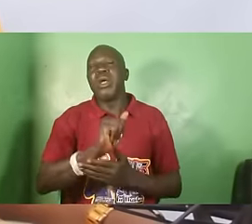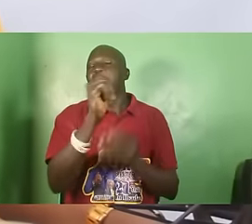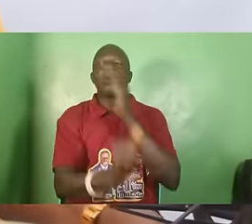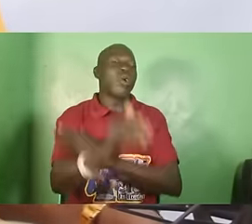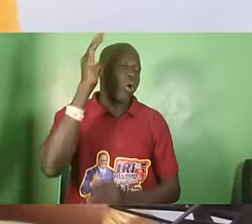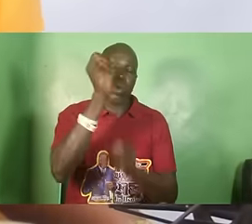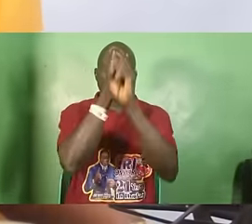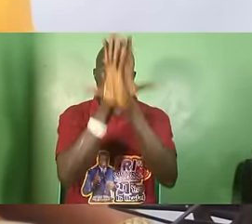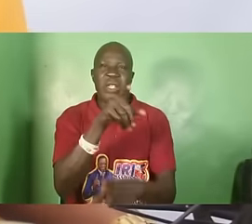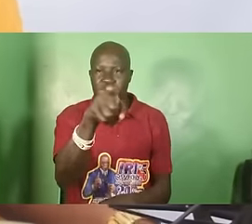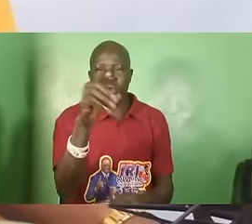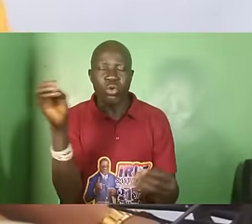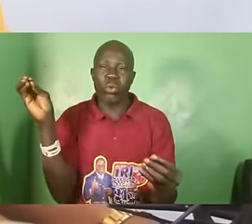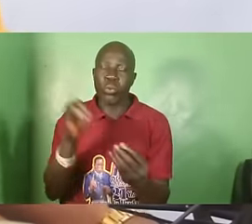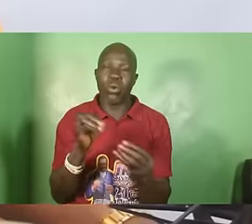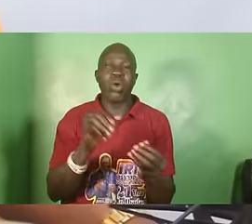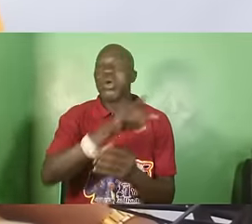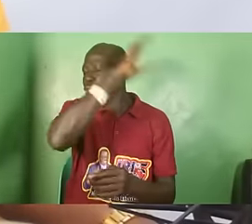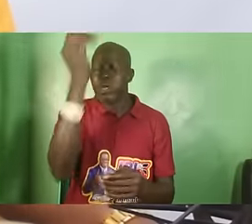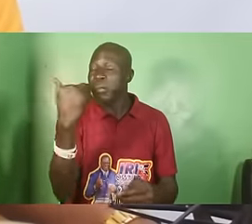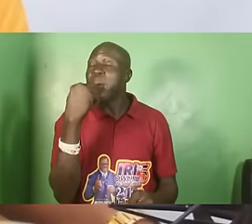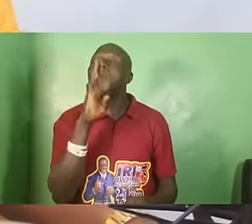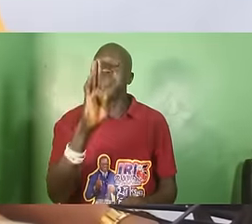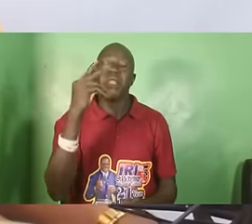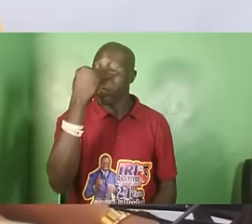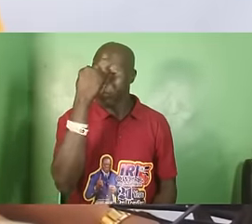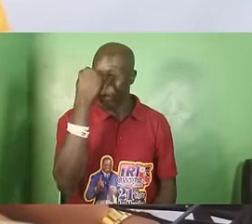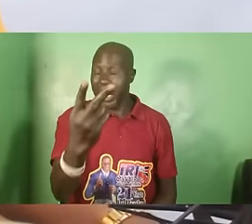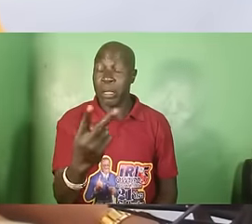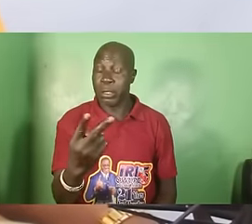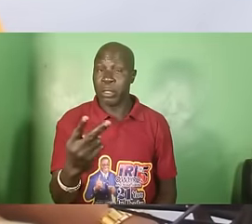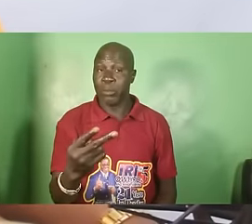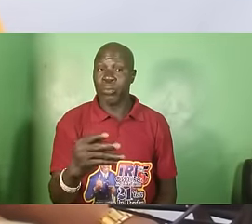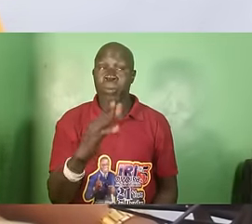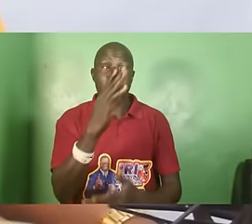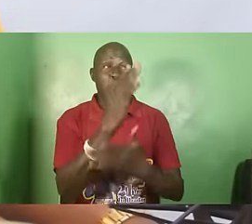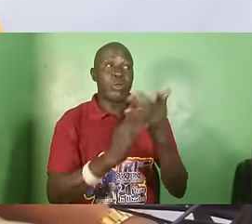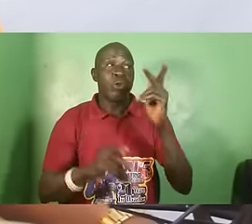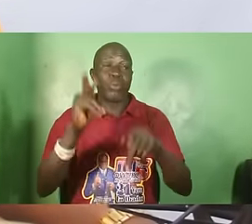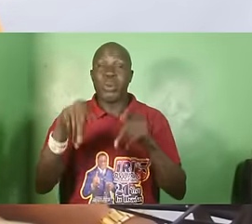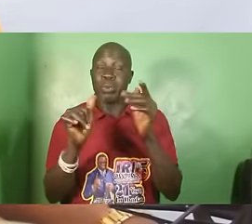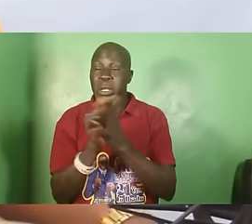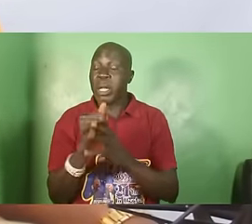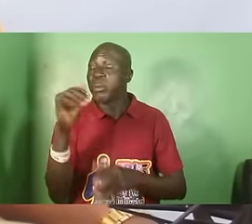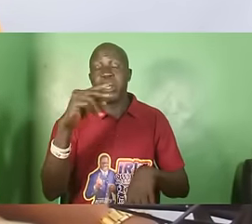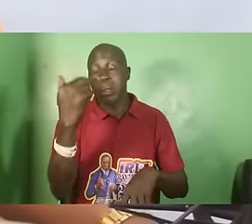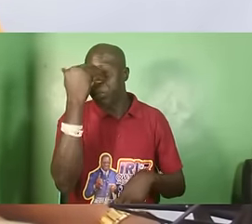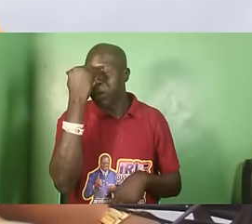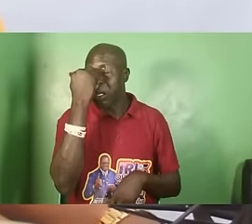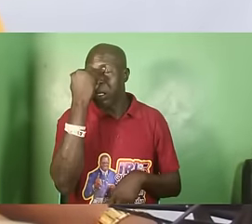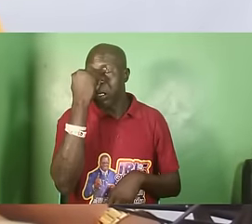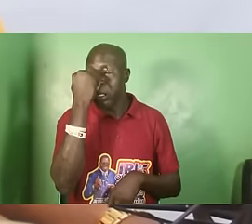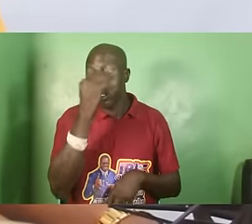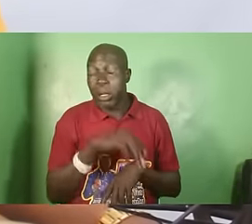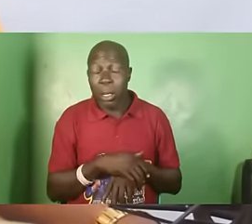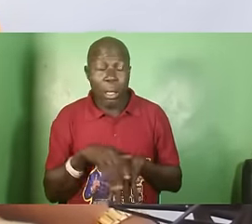Allahumma buku fa. Amen. God bless for you. Oh, the foju. Amen. Don't be blind. I want to oju ndo anu omo nse. I do pity the people that are blind. O